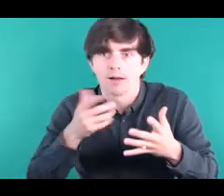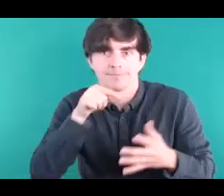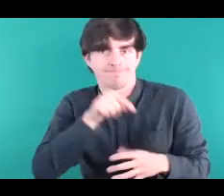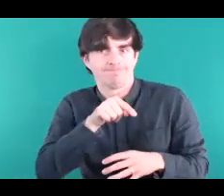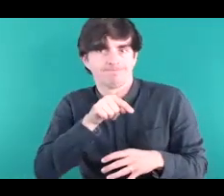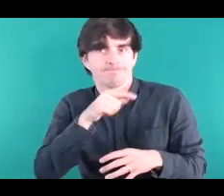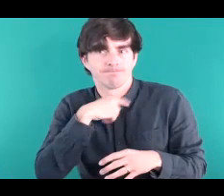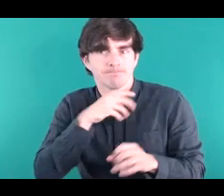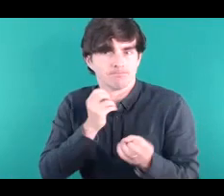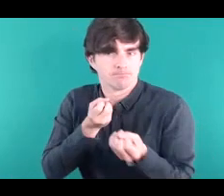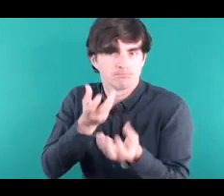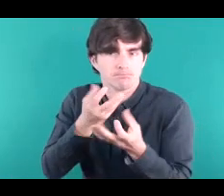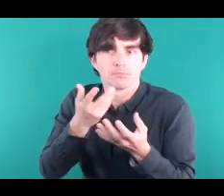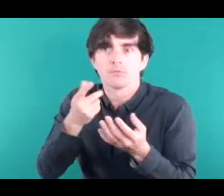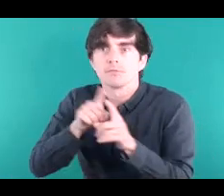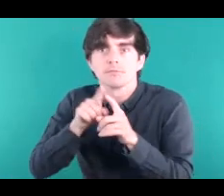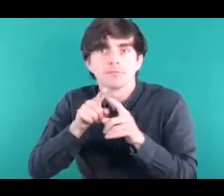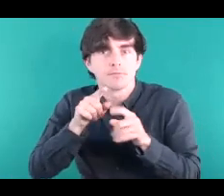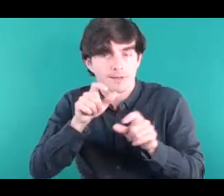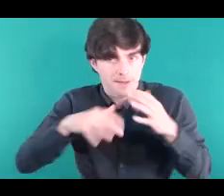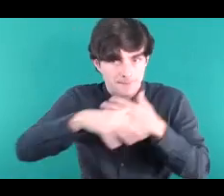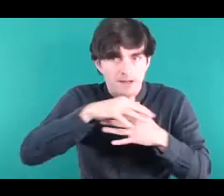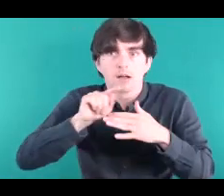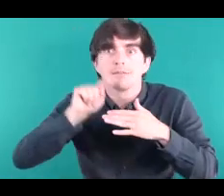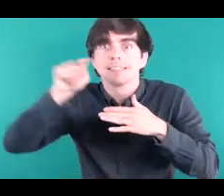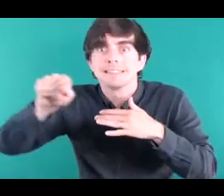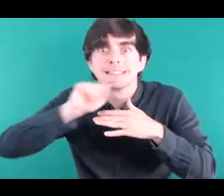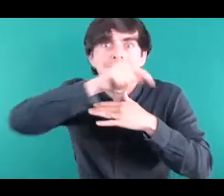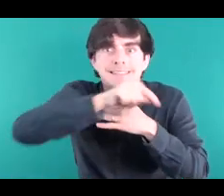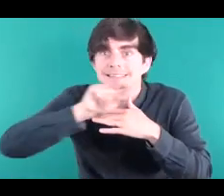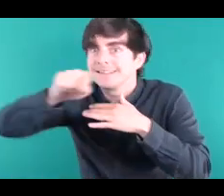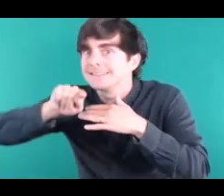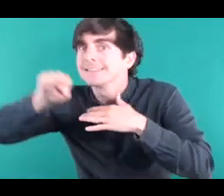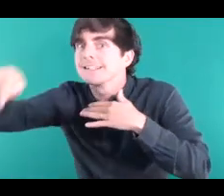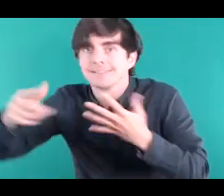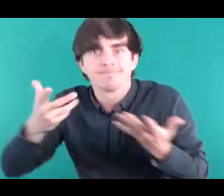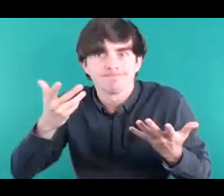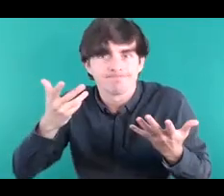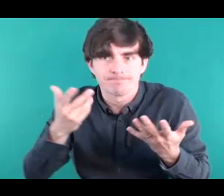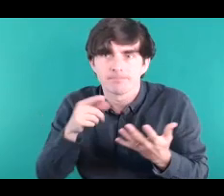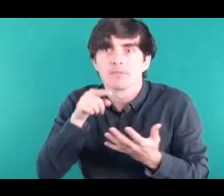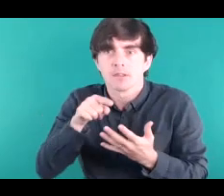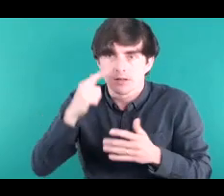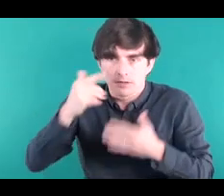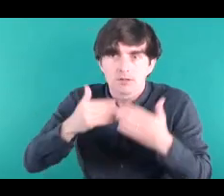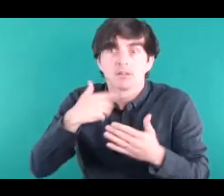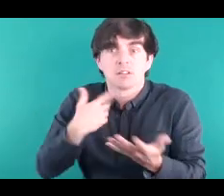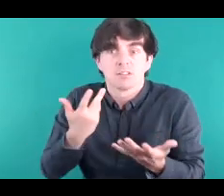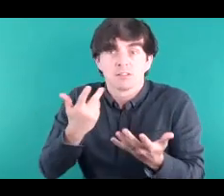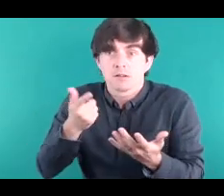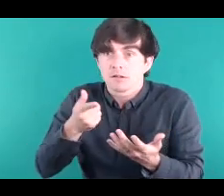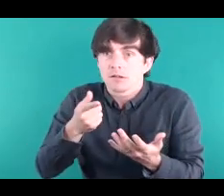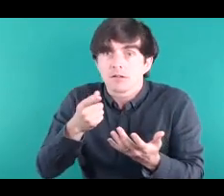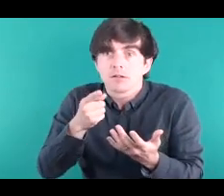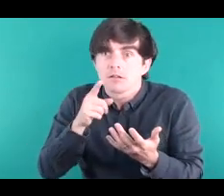in expansion of the support to households, which is how do we identify quickly persons with